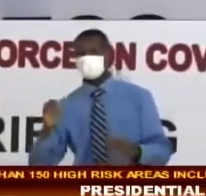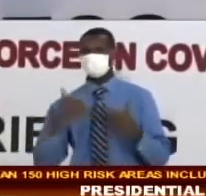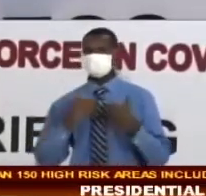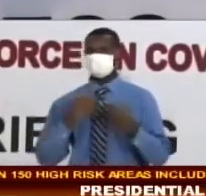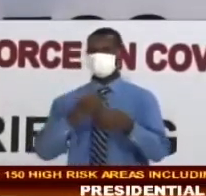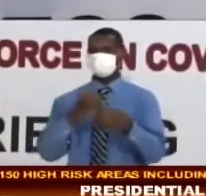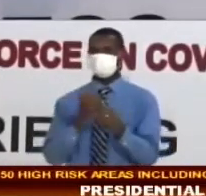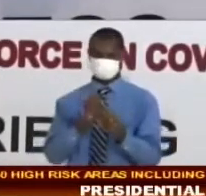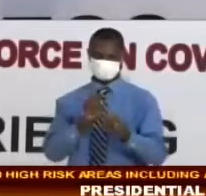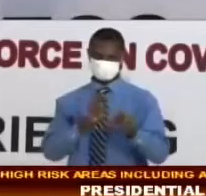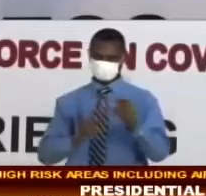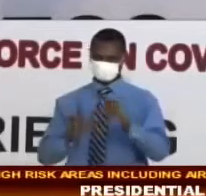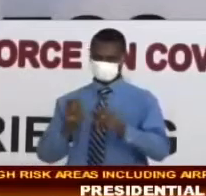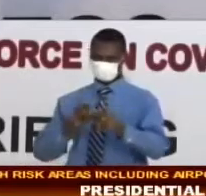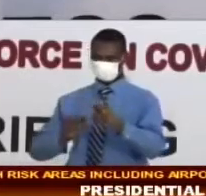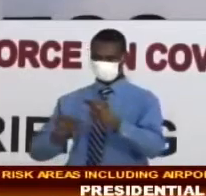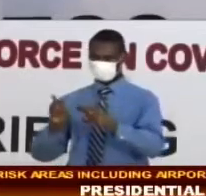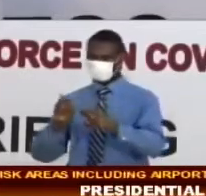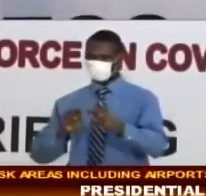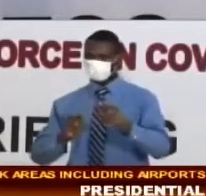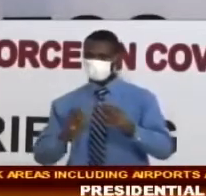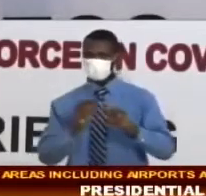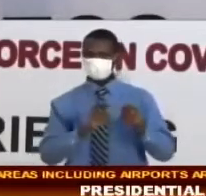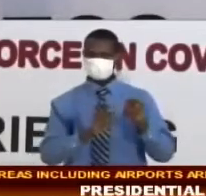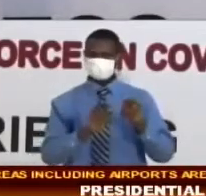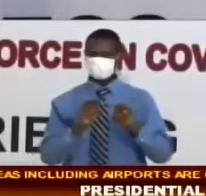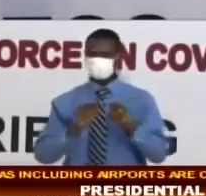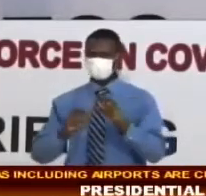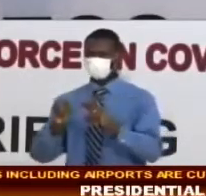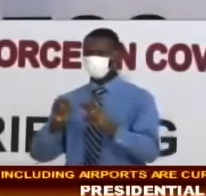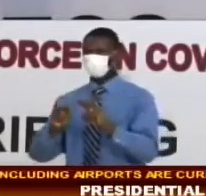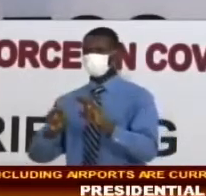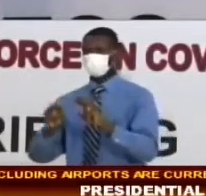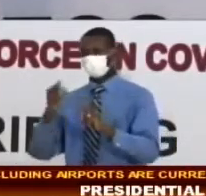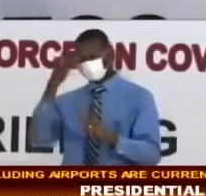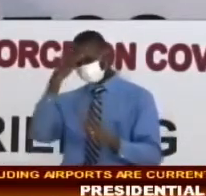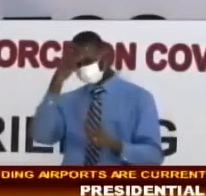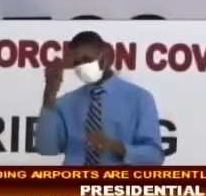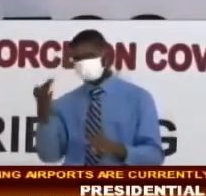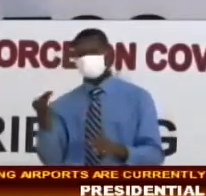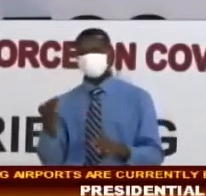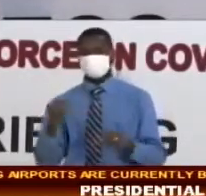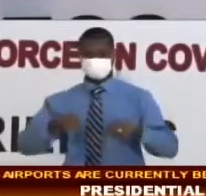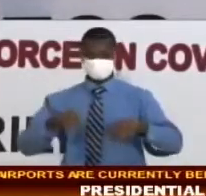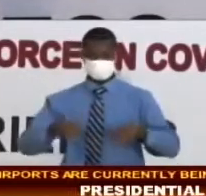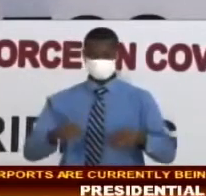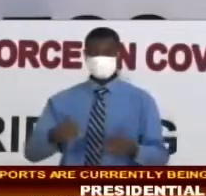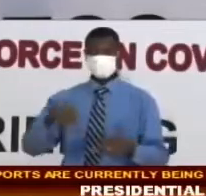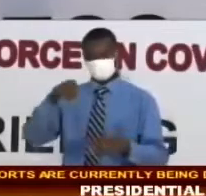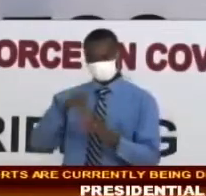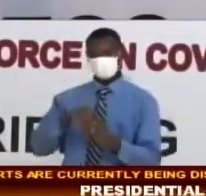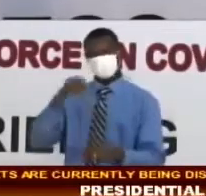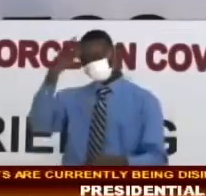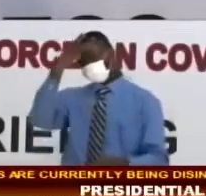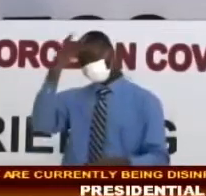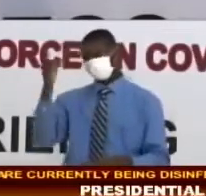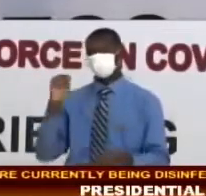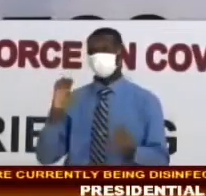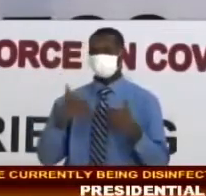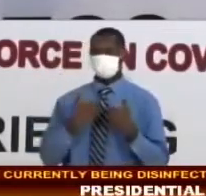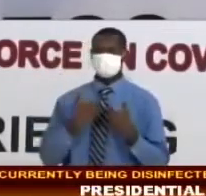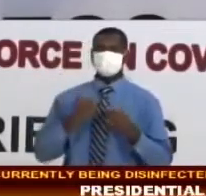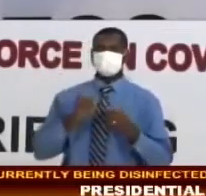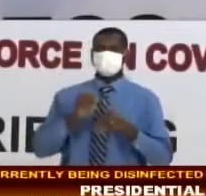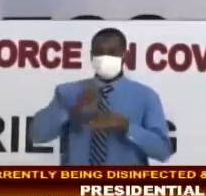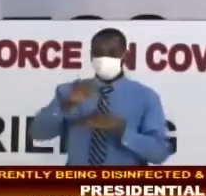on-the-spot assessment yesterday. They just left Kano today. We've also sent rapid response teams to